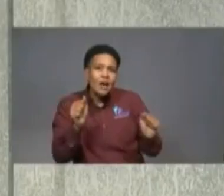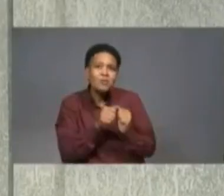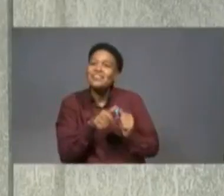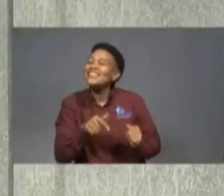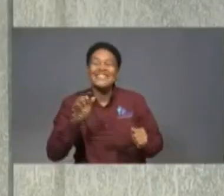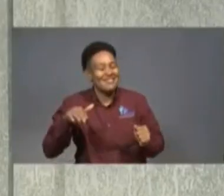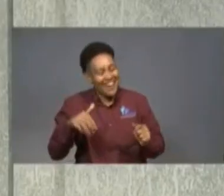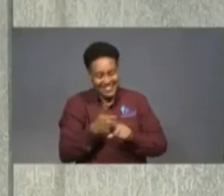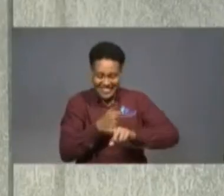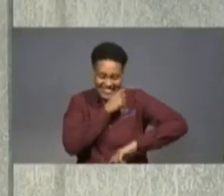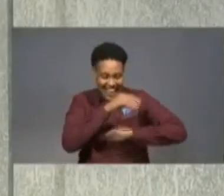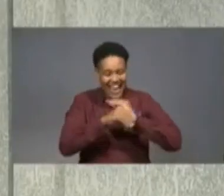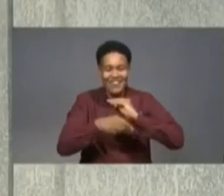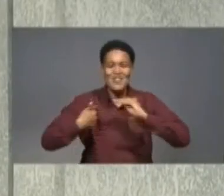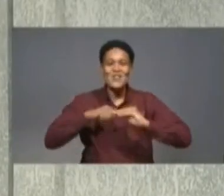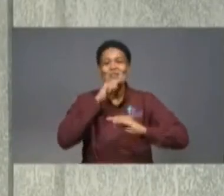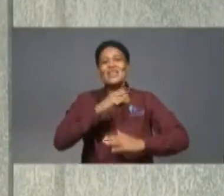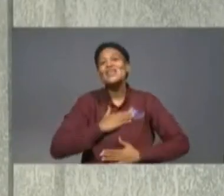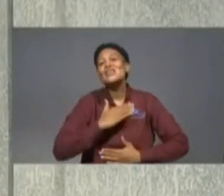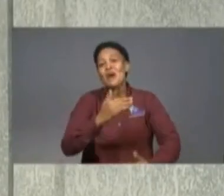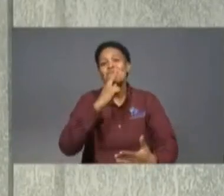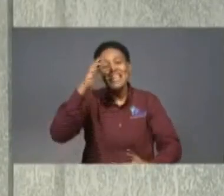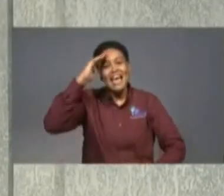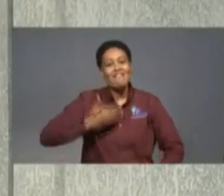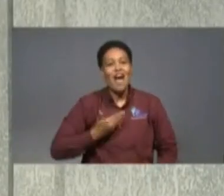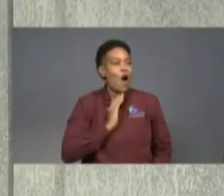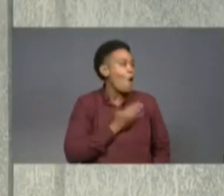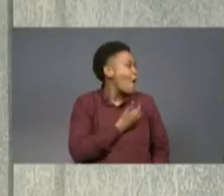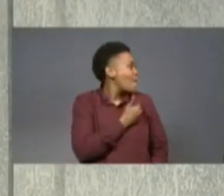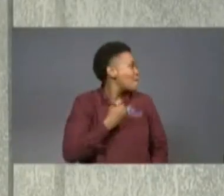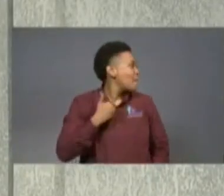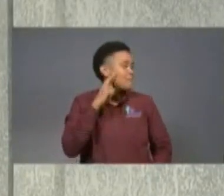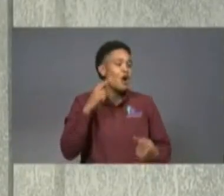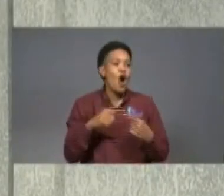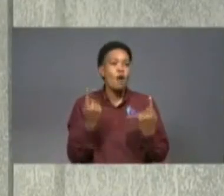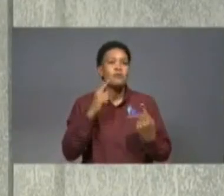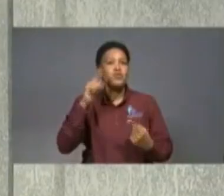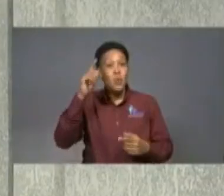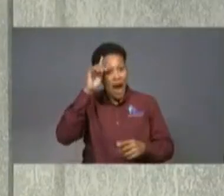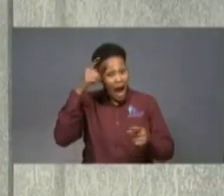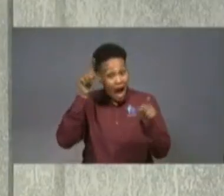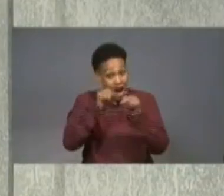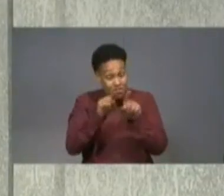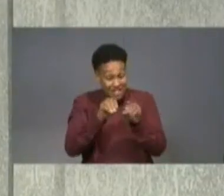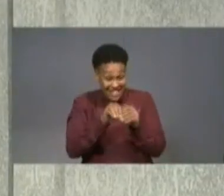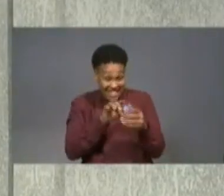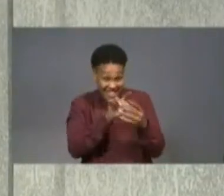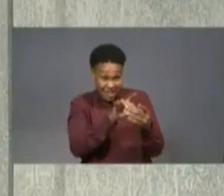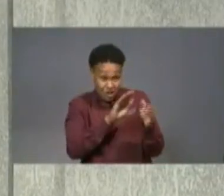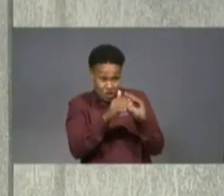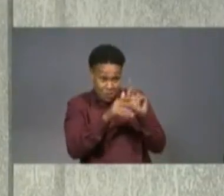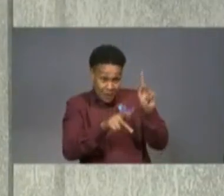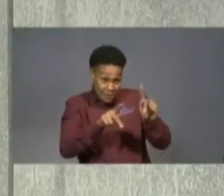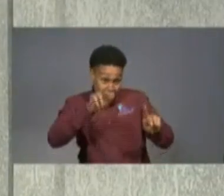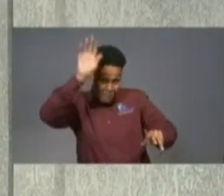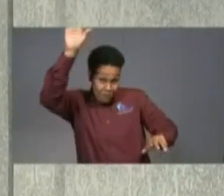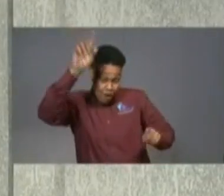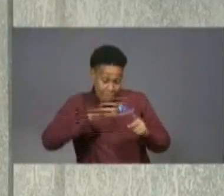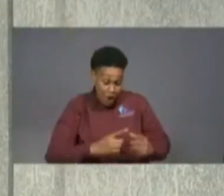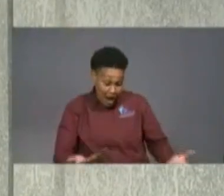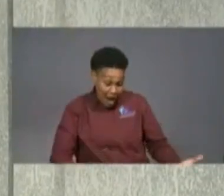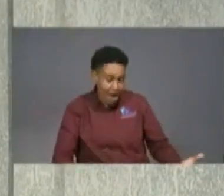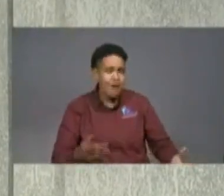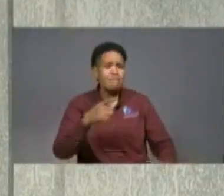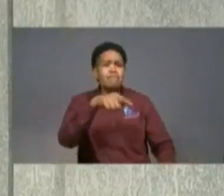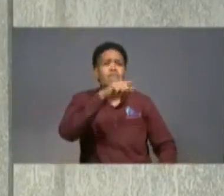Parliament. We submit and we invite our members opposite to finally agree in front of Jamaicans abroad and here that